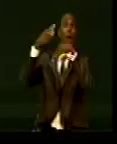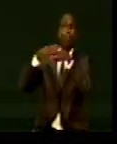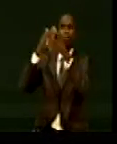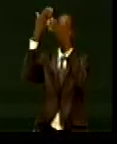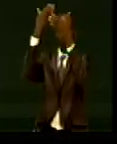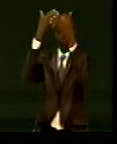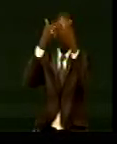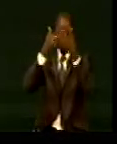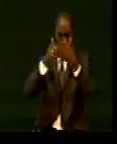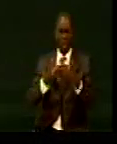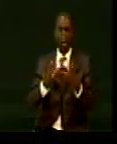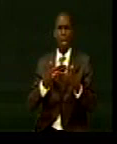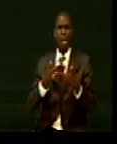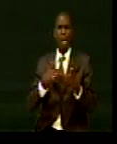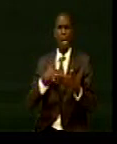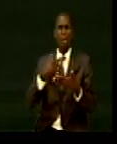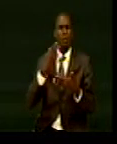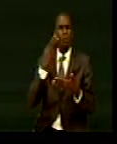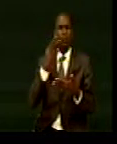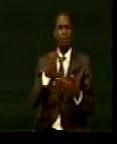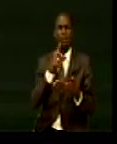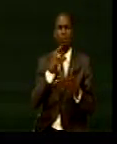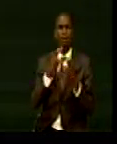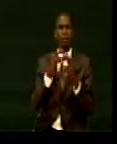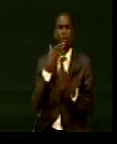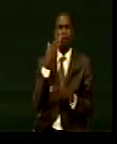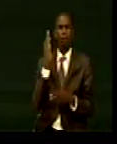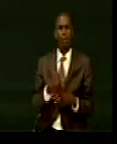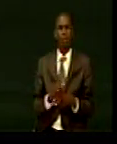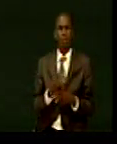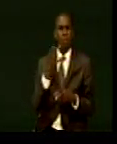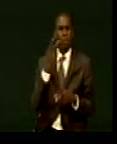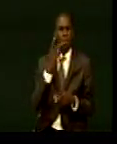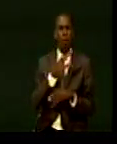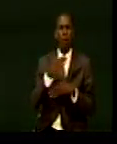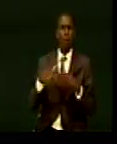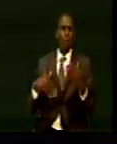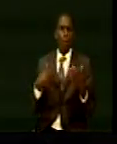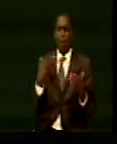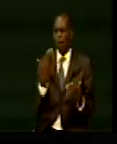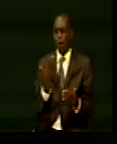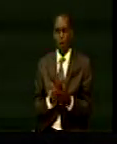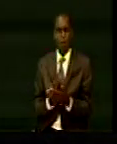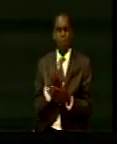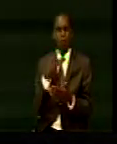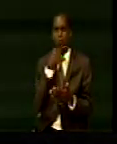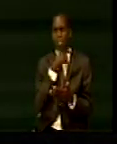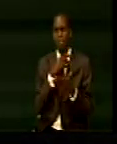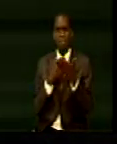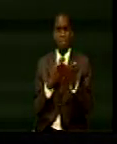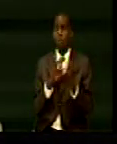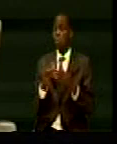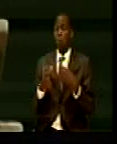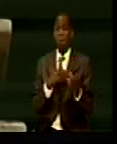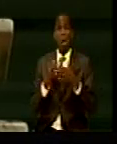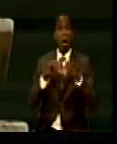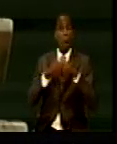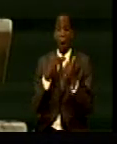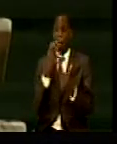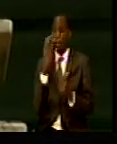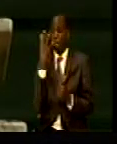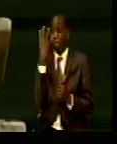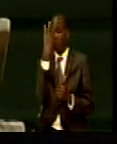that bad. You see, all lives, no matter how beautiful, no matter how good, and no